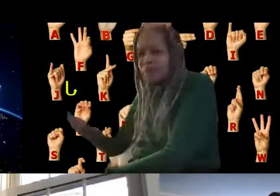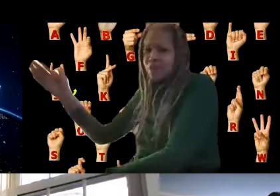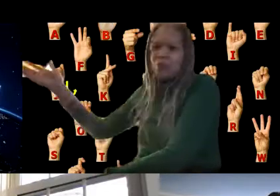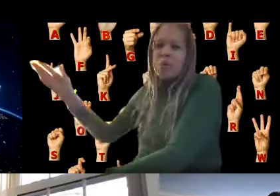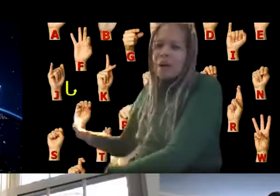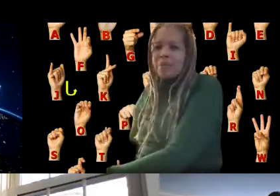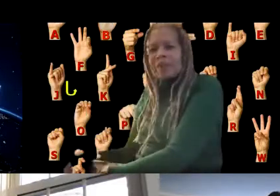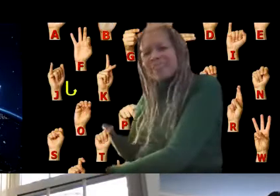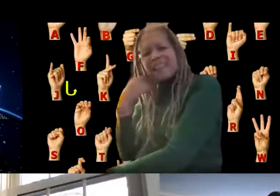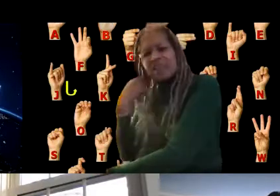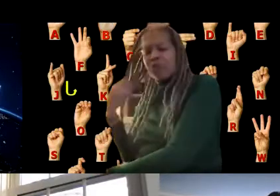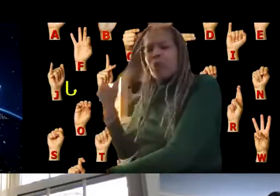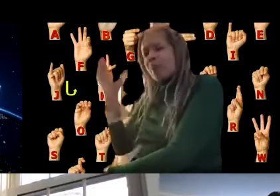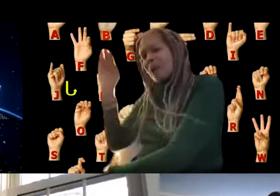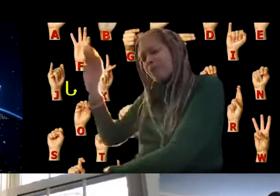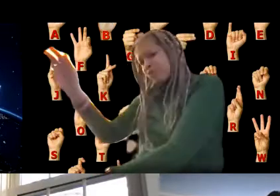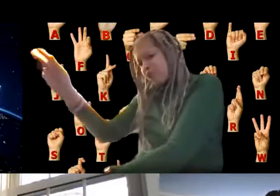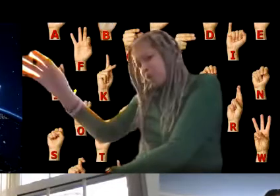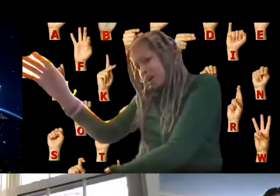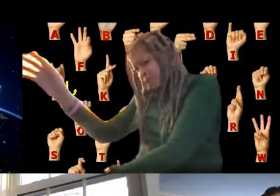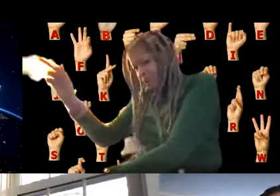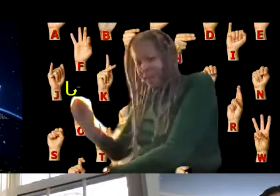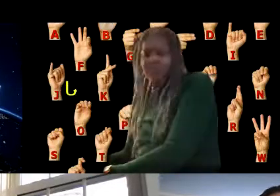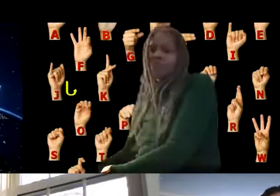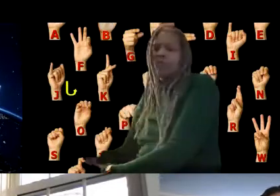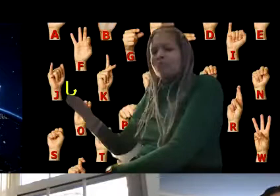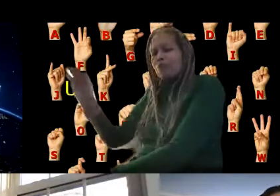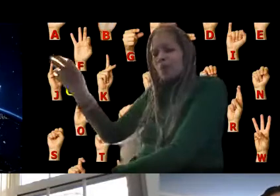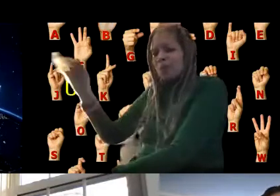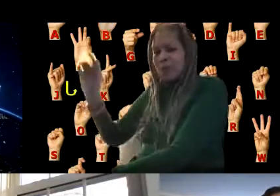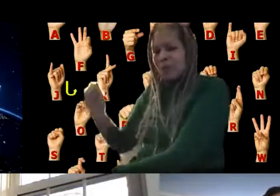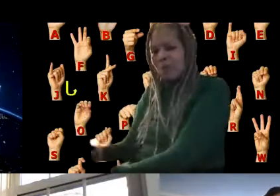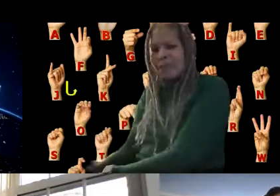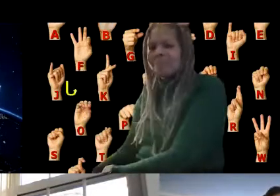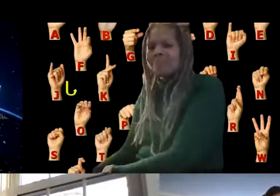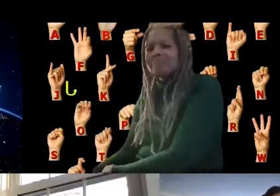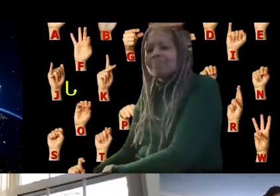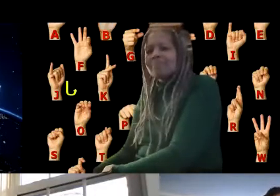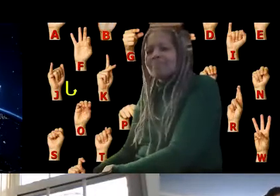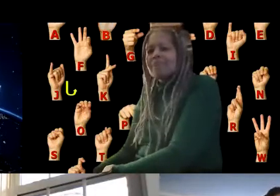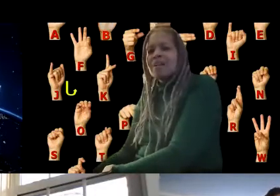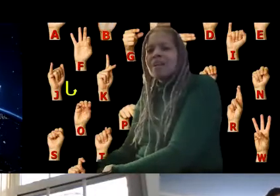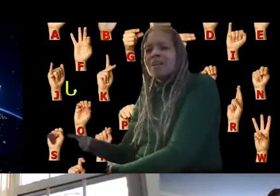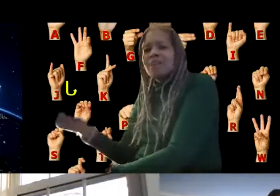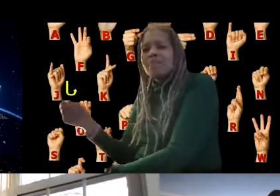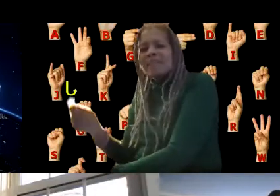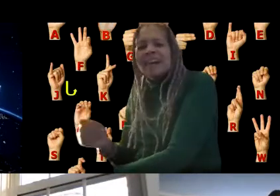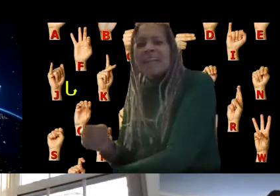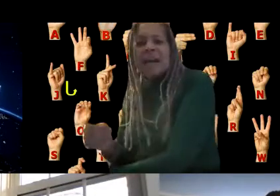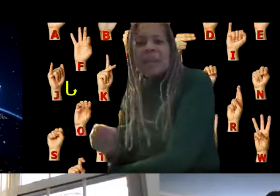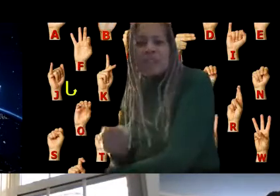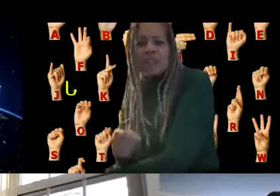so I think you know who I am. You don't have to guess. If you walk by me, you know I'm not white. You know I'm not white.